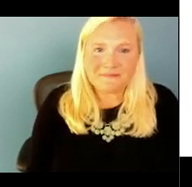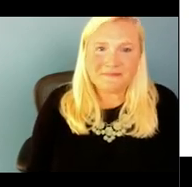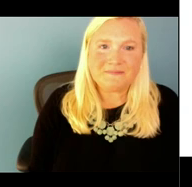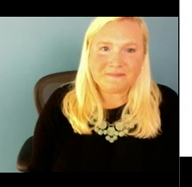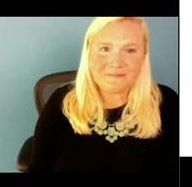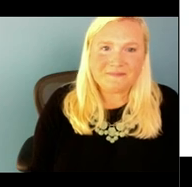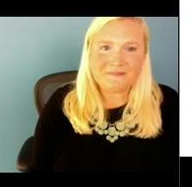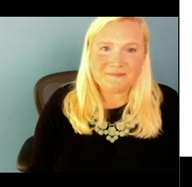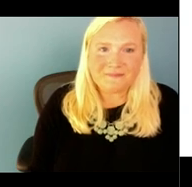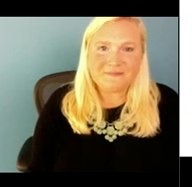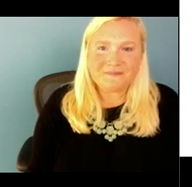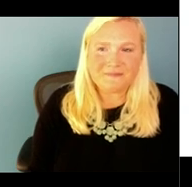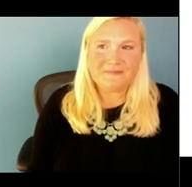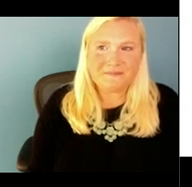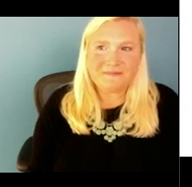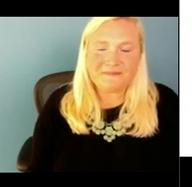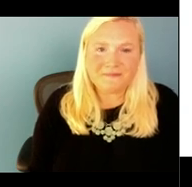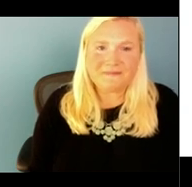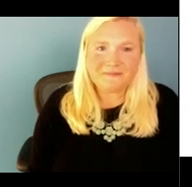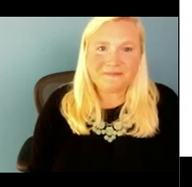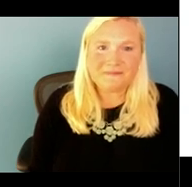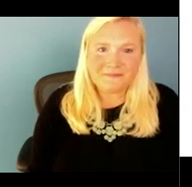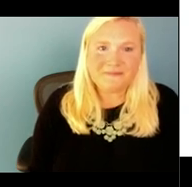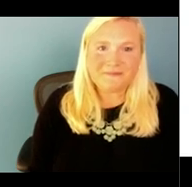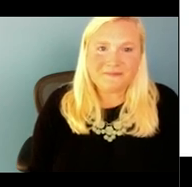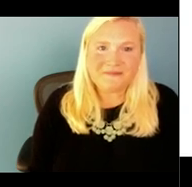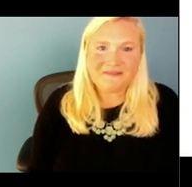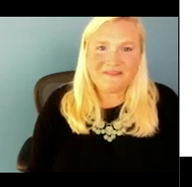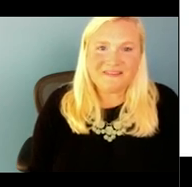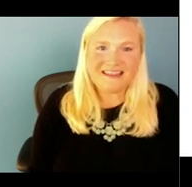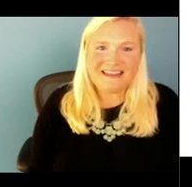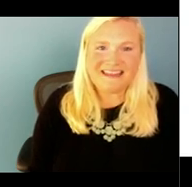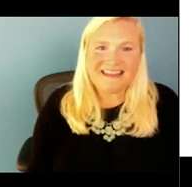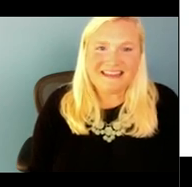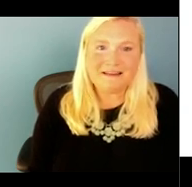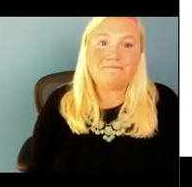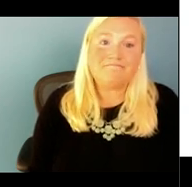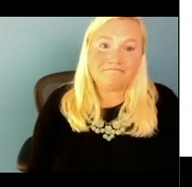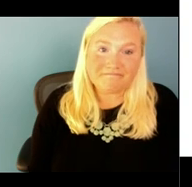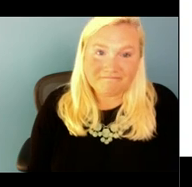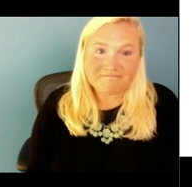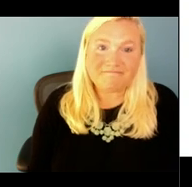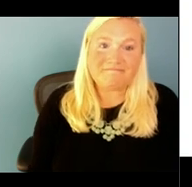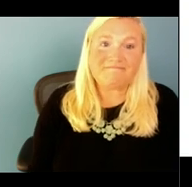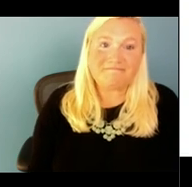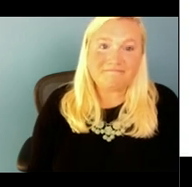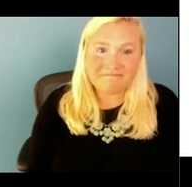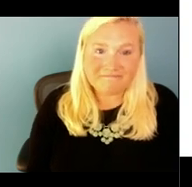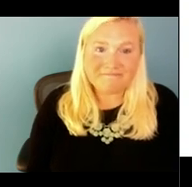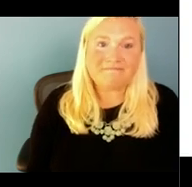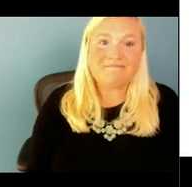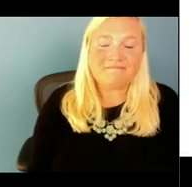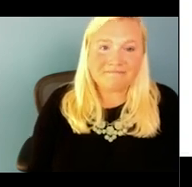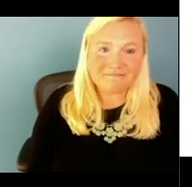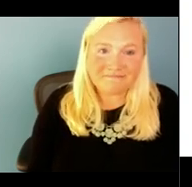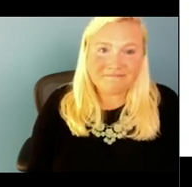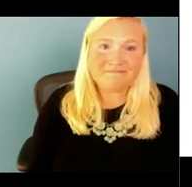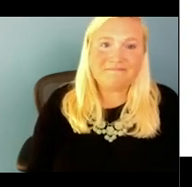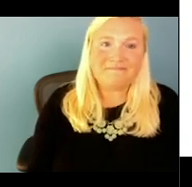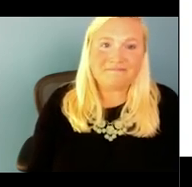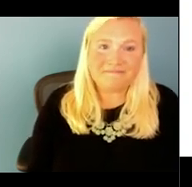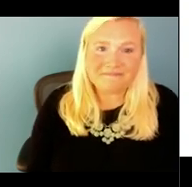That's it. I would much rather have somebody who knows how to listen than somebody who knows all the facts about stuttering. And if you can be with them and listen and